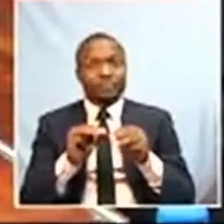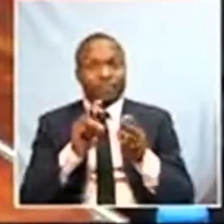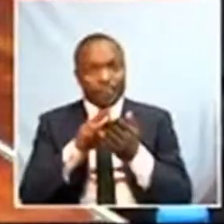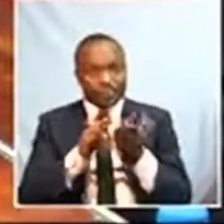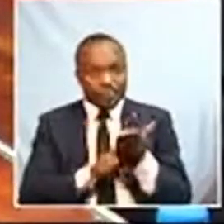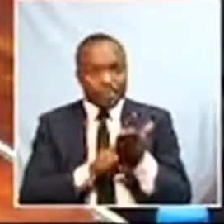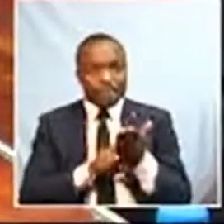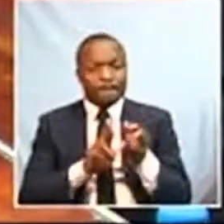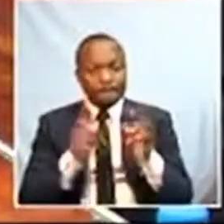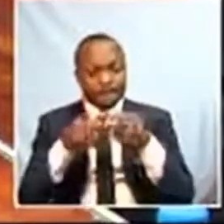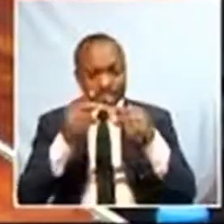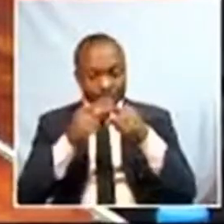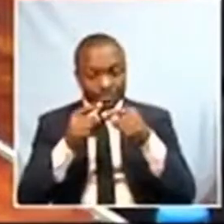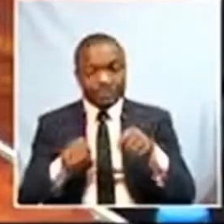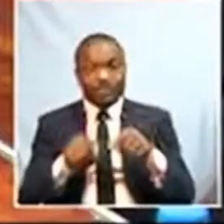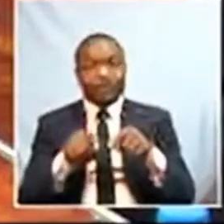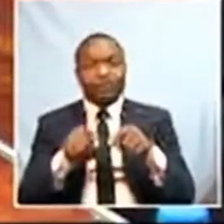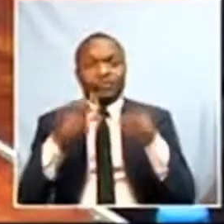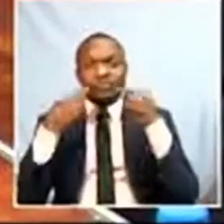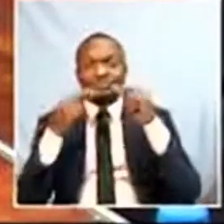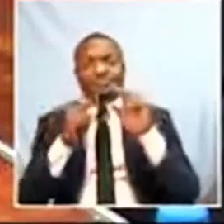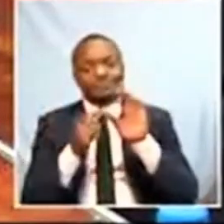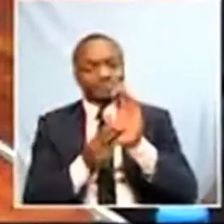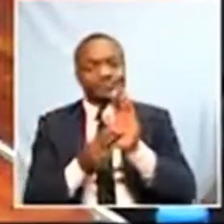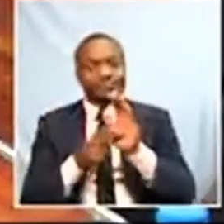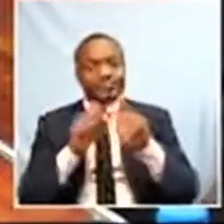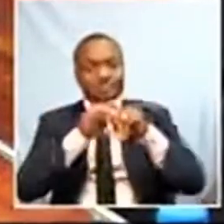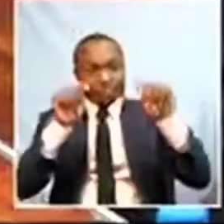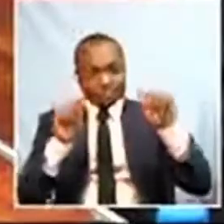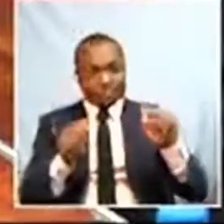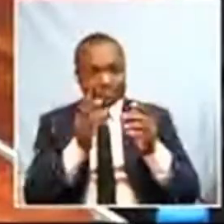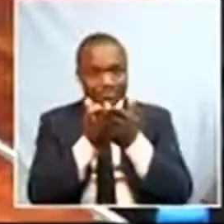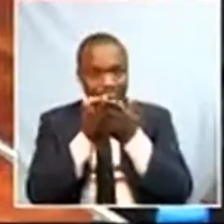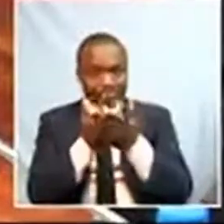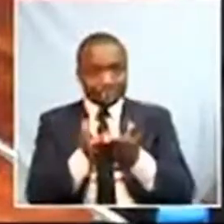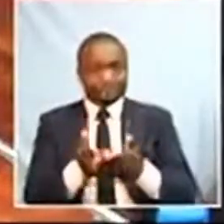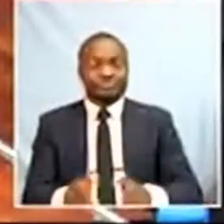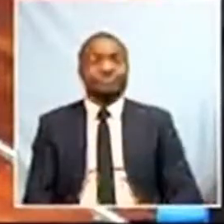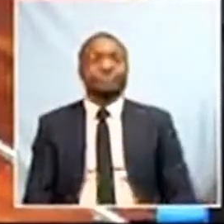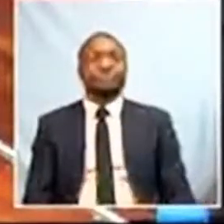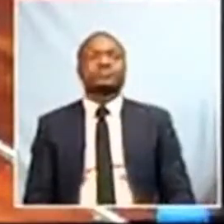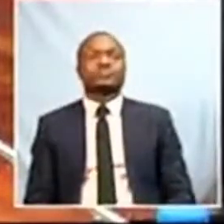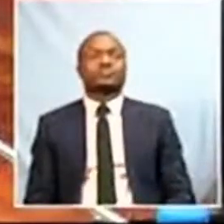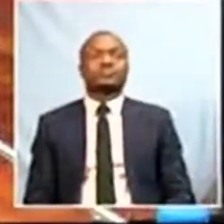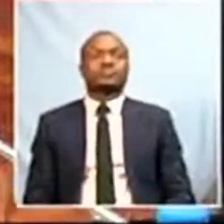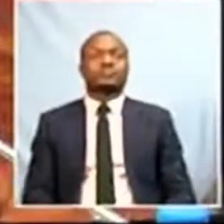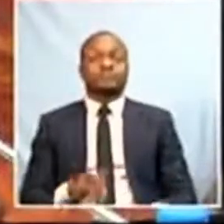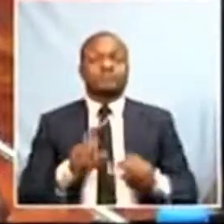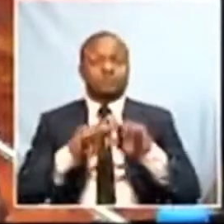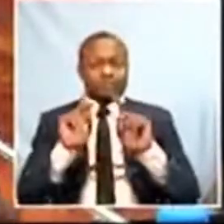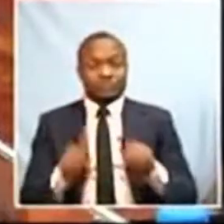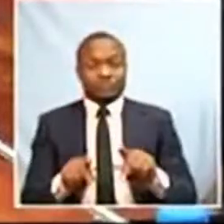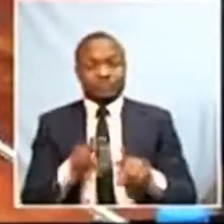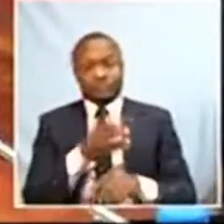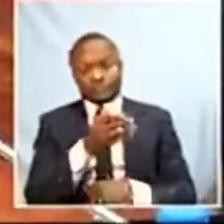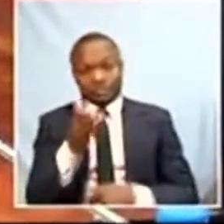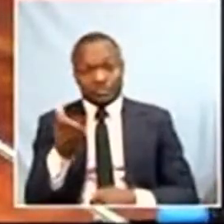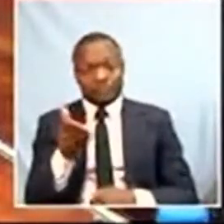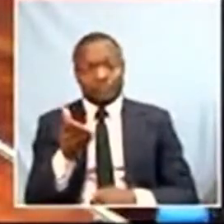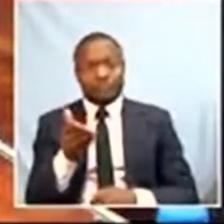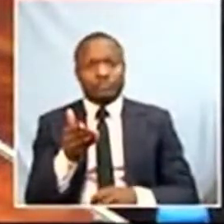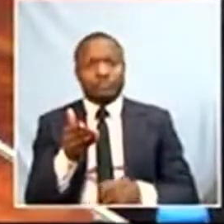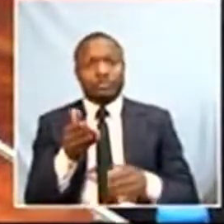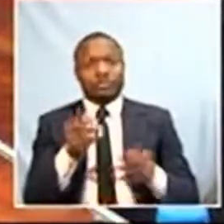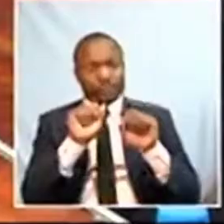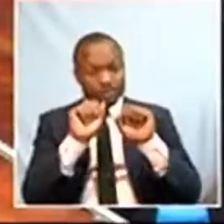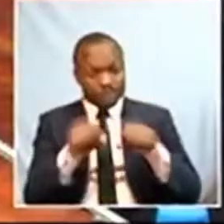was undertaken and results are shown in the table presented. Chair, you are further